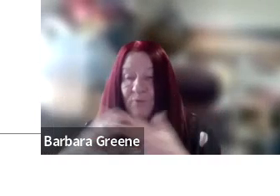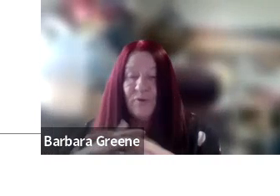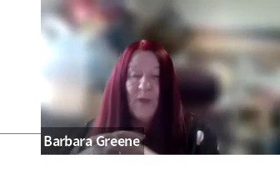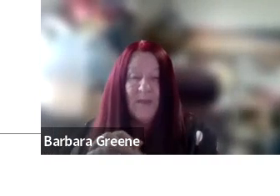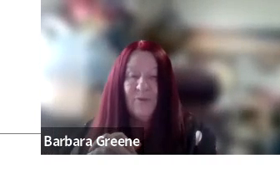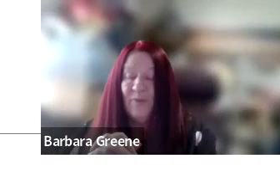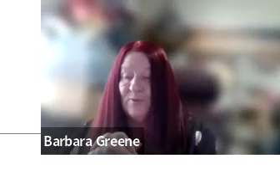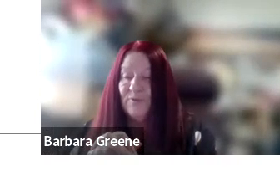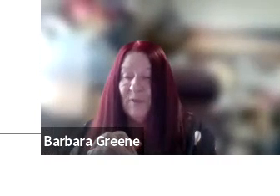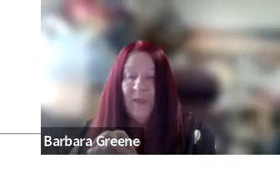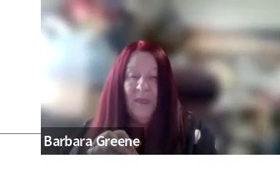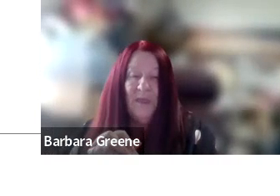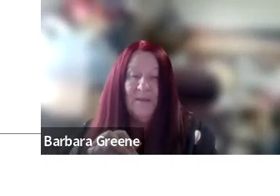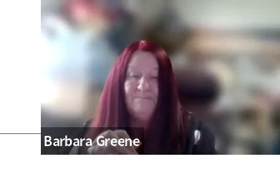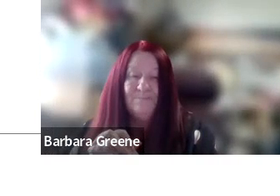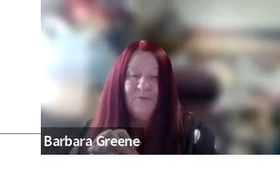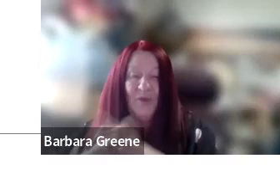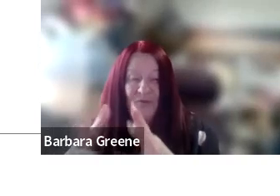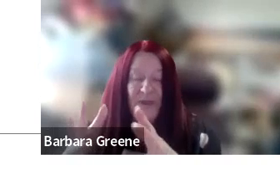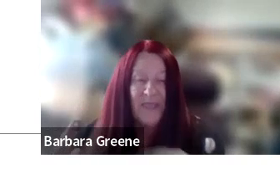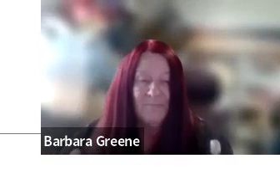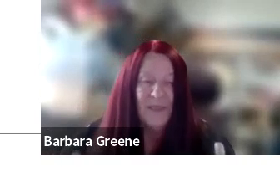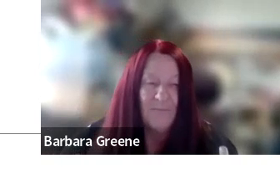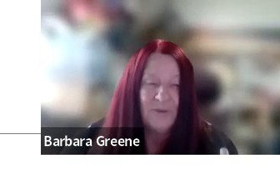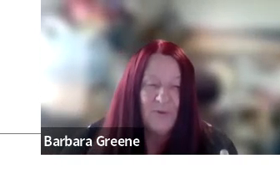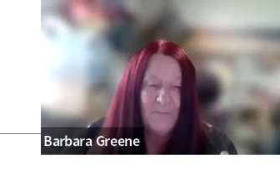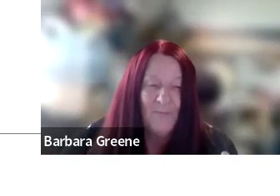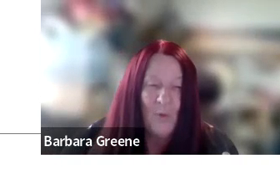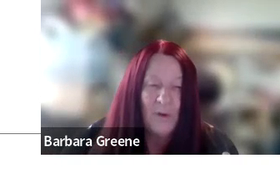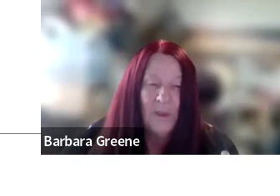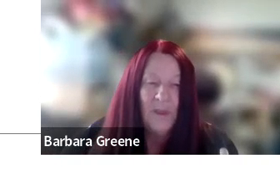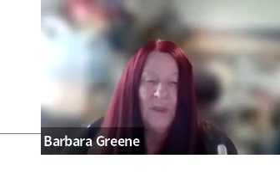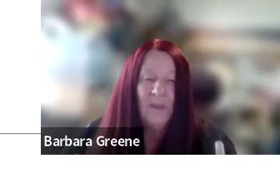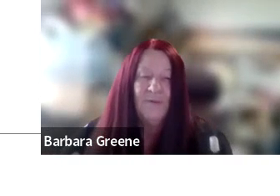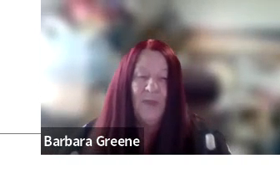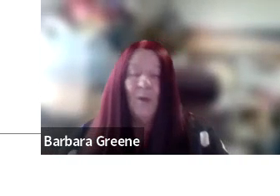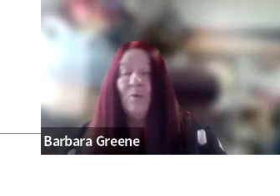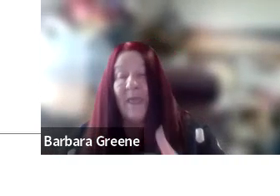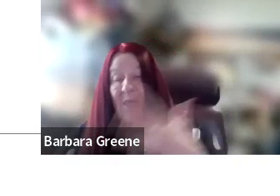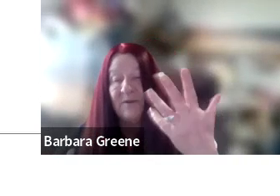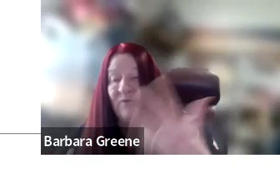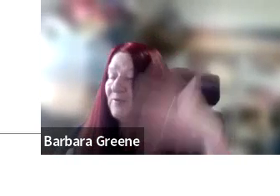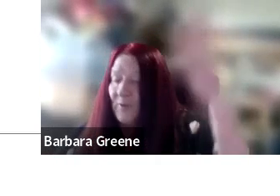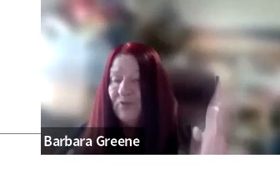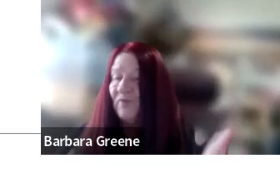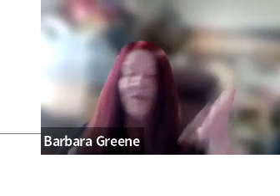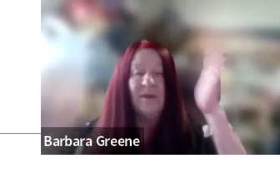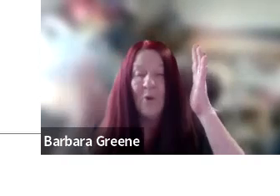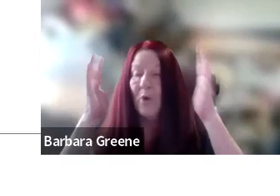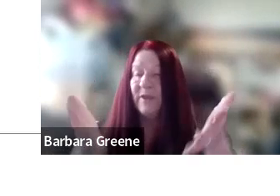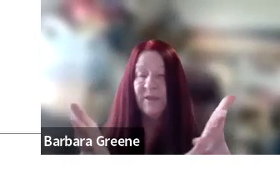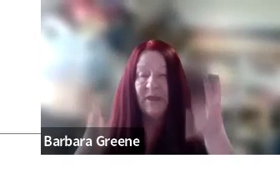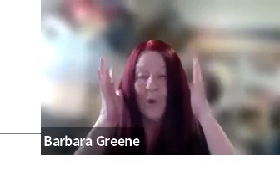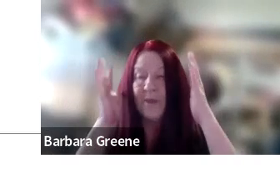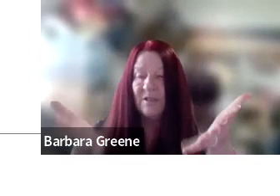attract folks to come to those sessions that hadn't been coming to them before. So that kind of, so this just in